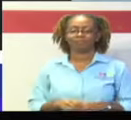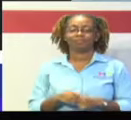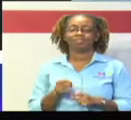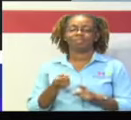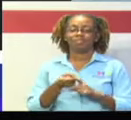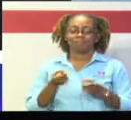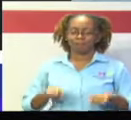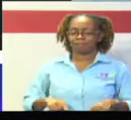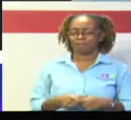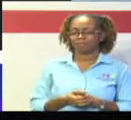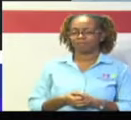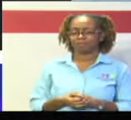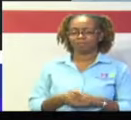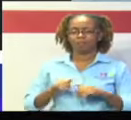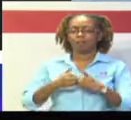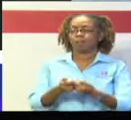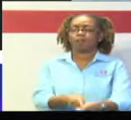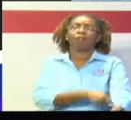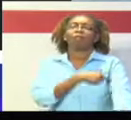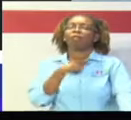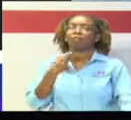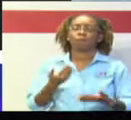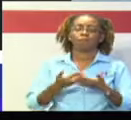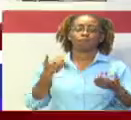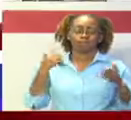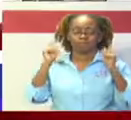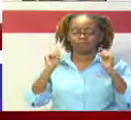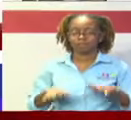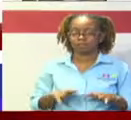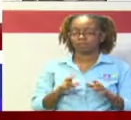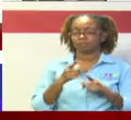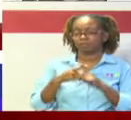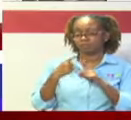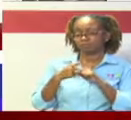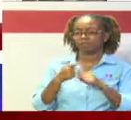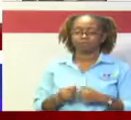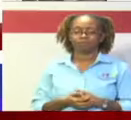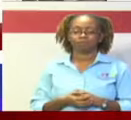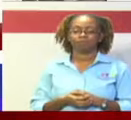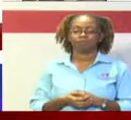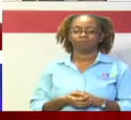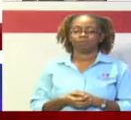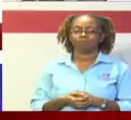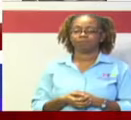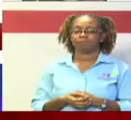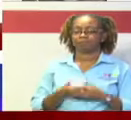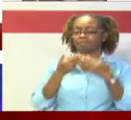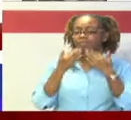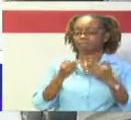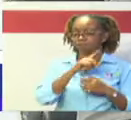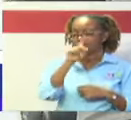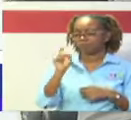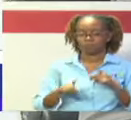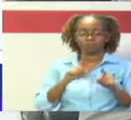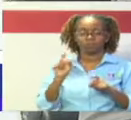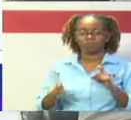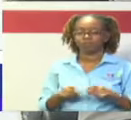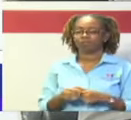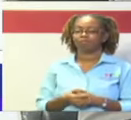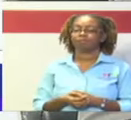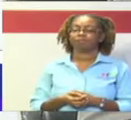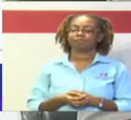positive for the virus? Thank you very much. Okay, thank you for the question. At last update, we